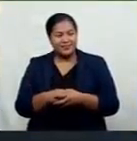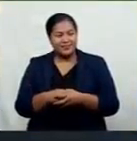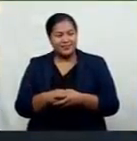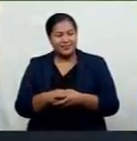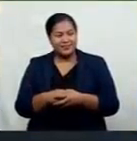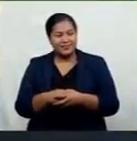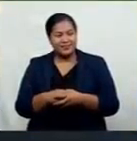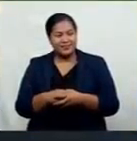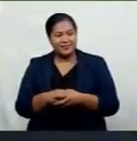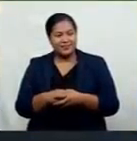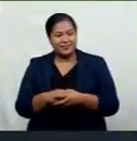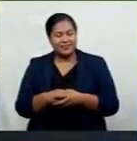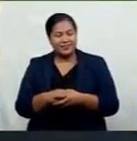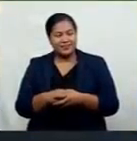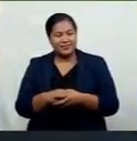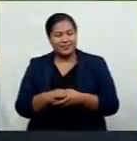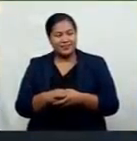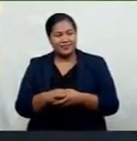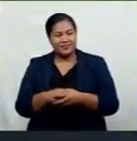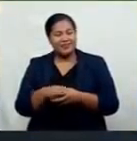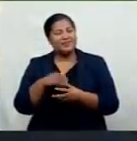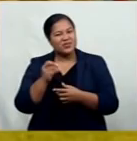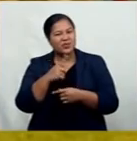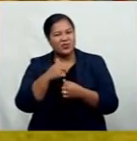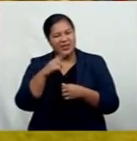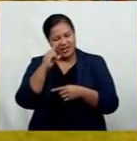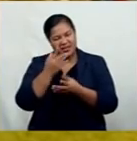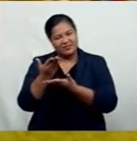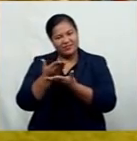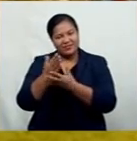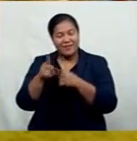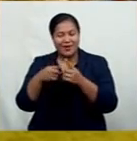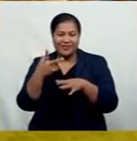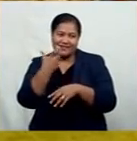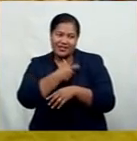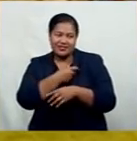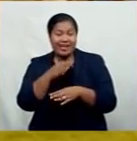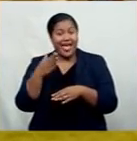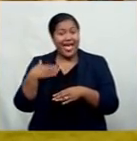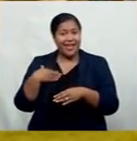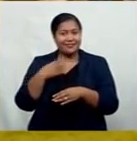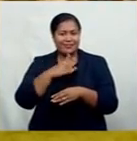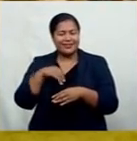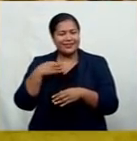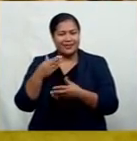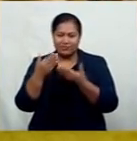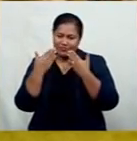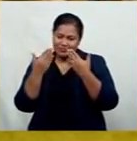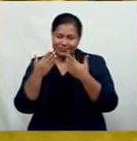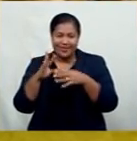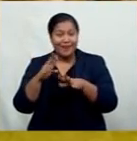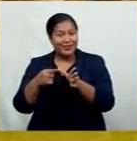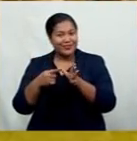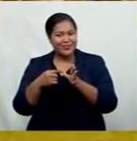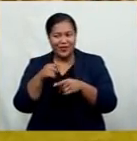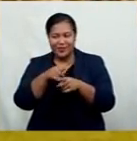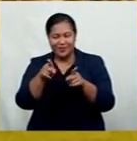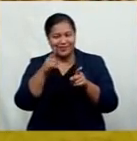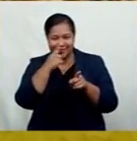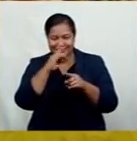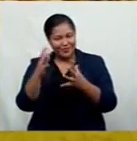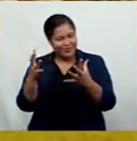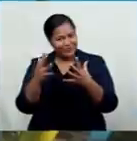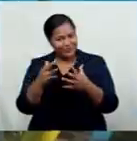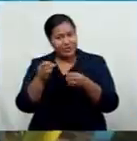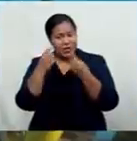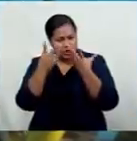The information of this vaccine. The health minister has commended the response from villagers, which indicates